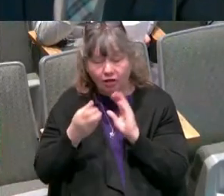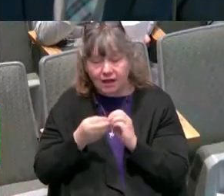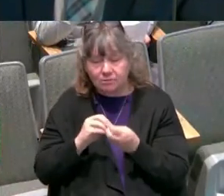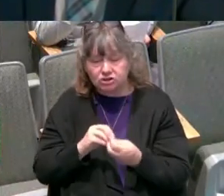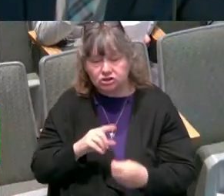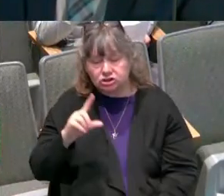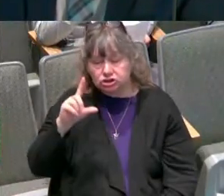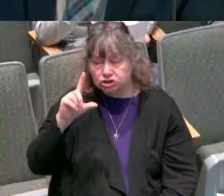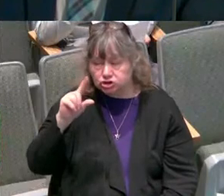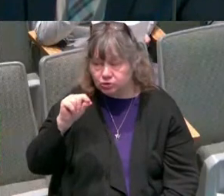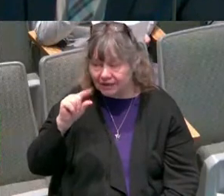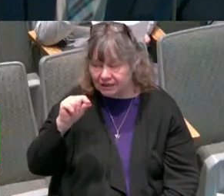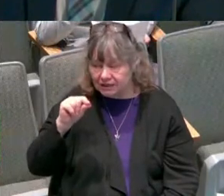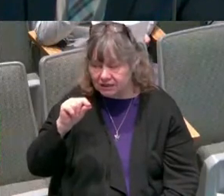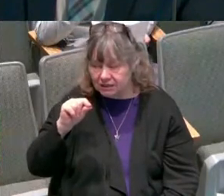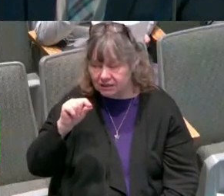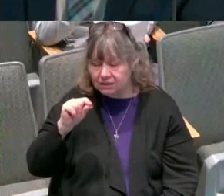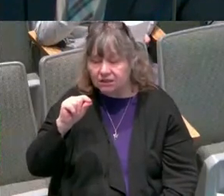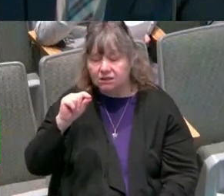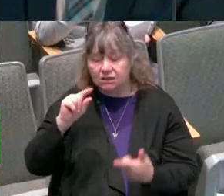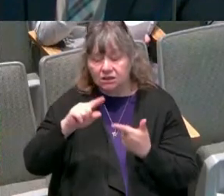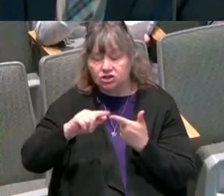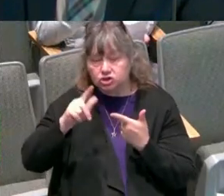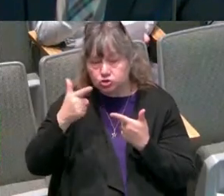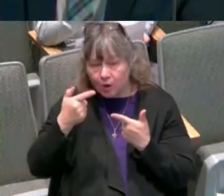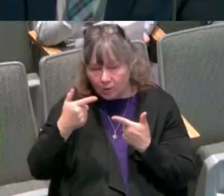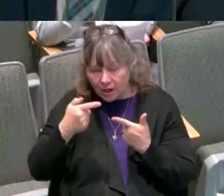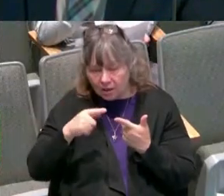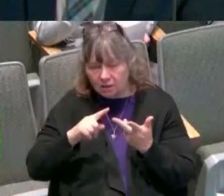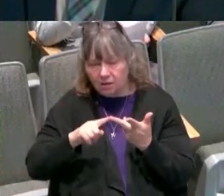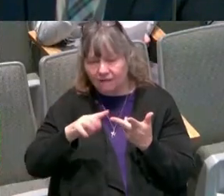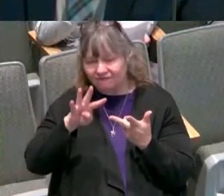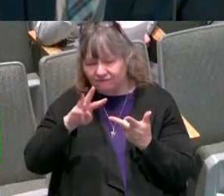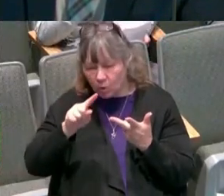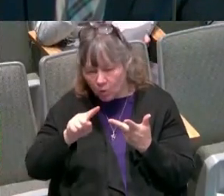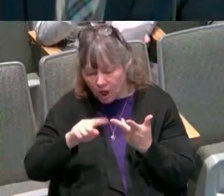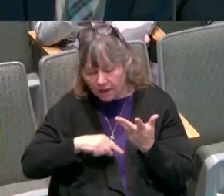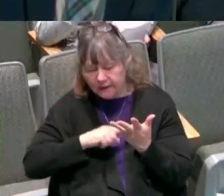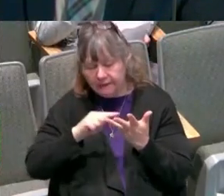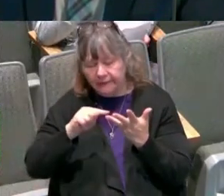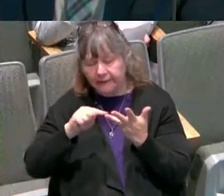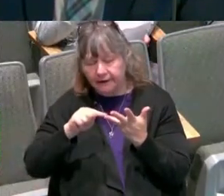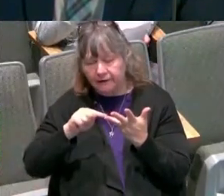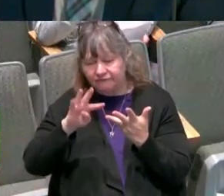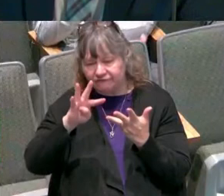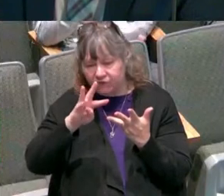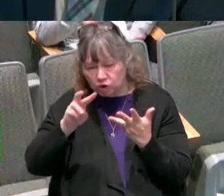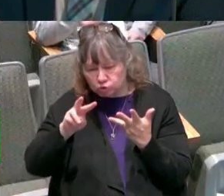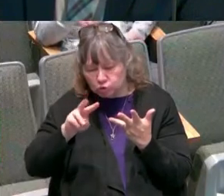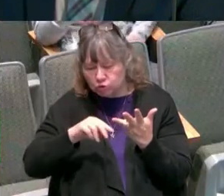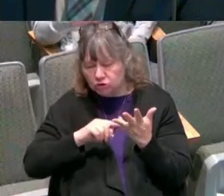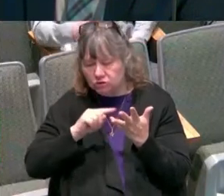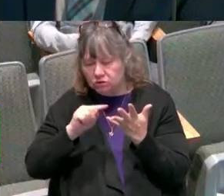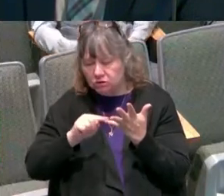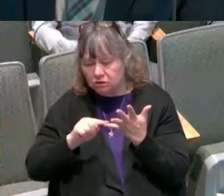are 20 21 41 42